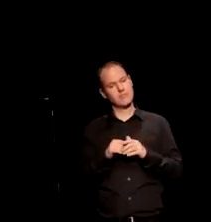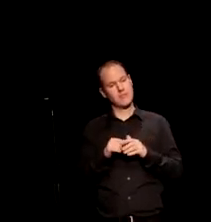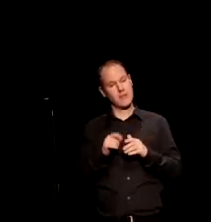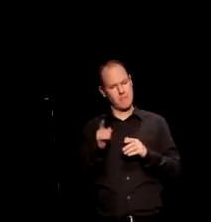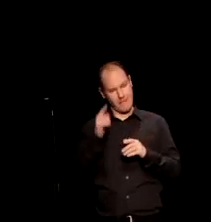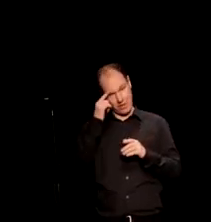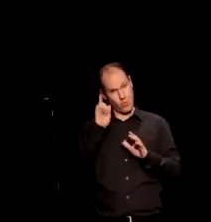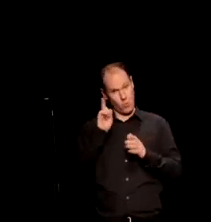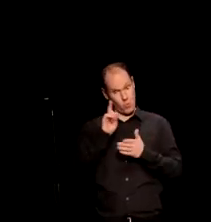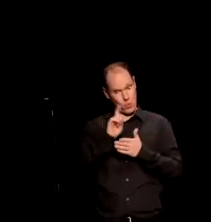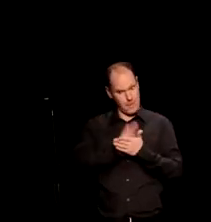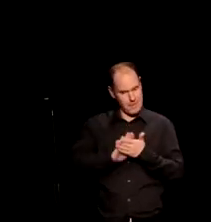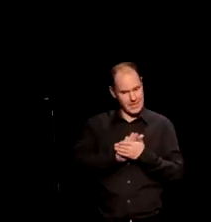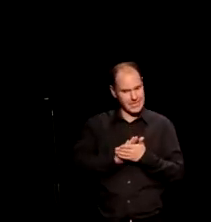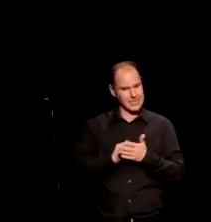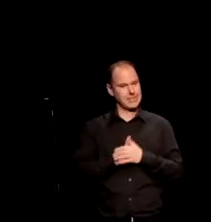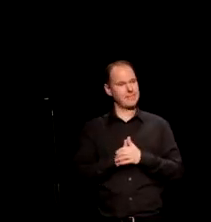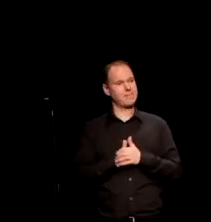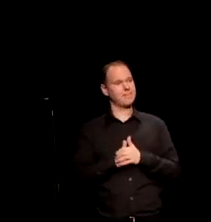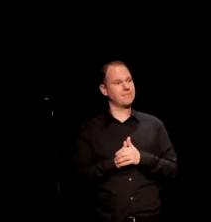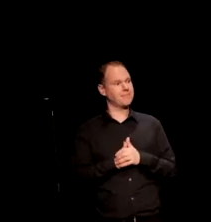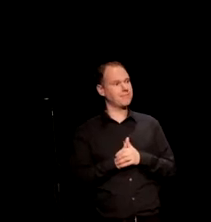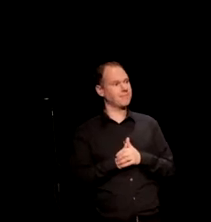that means, you know?